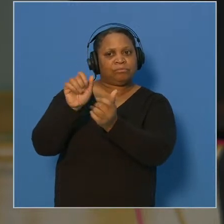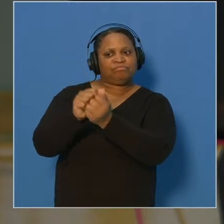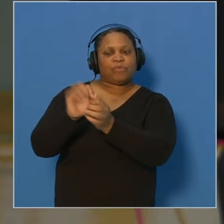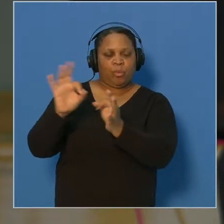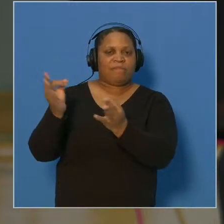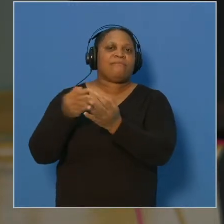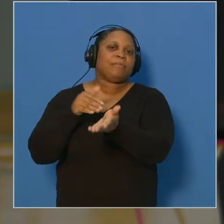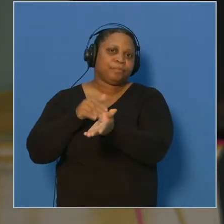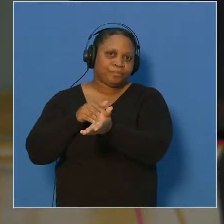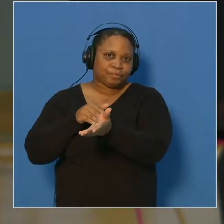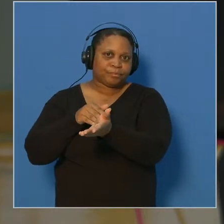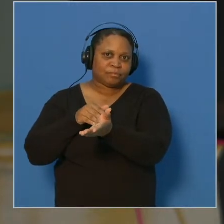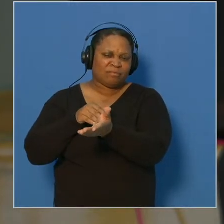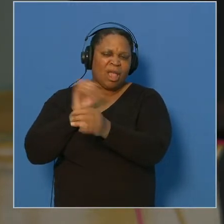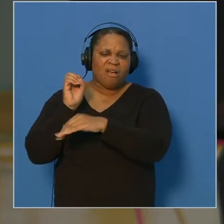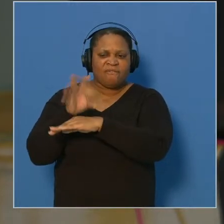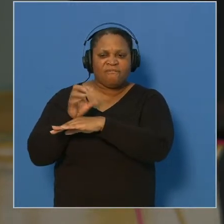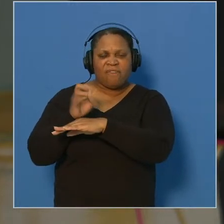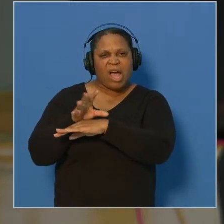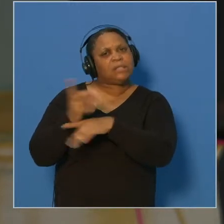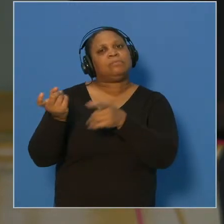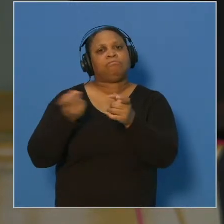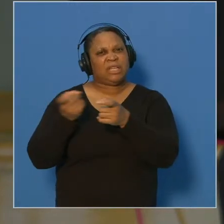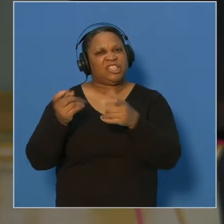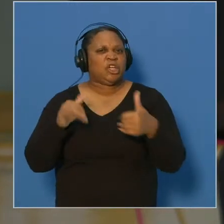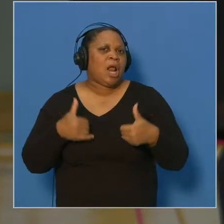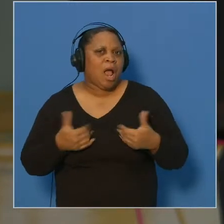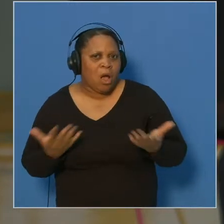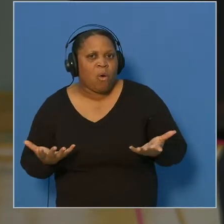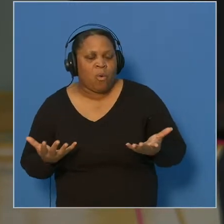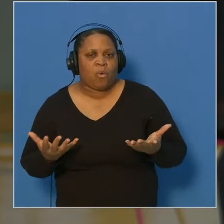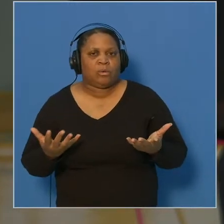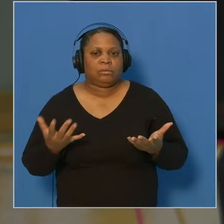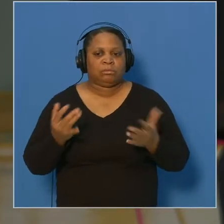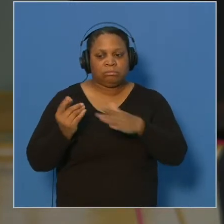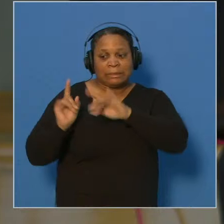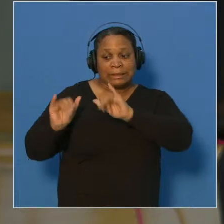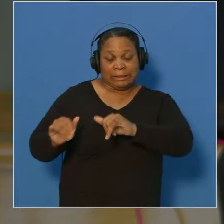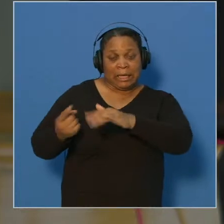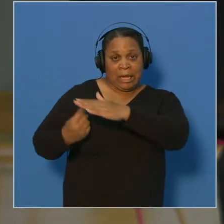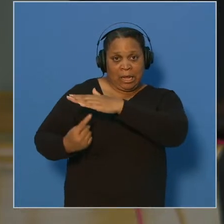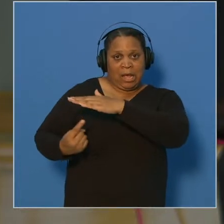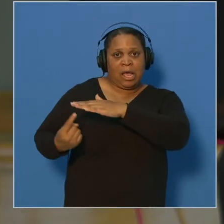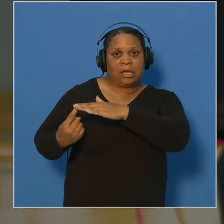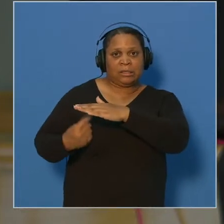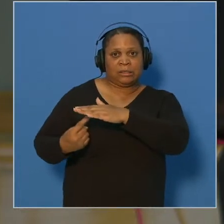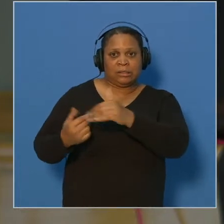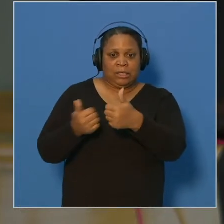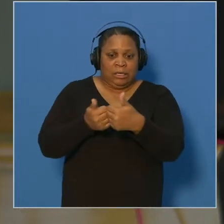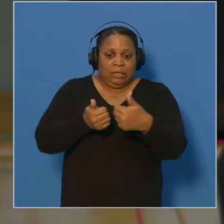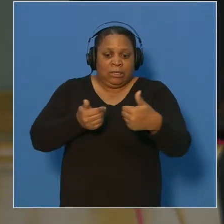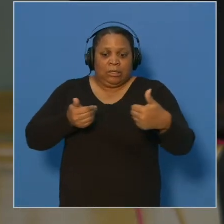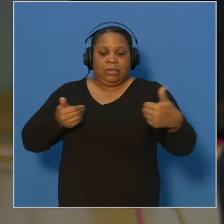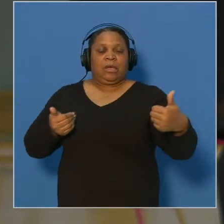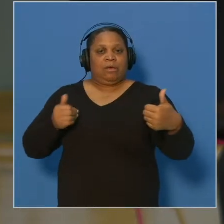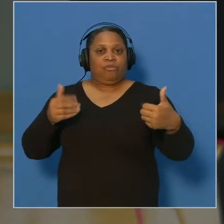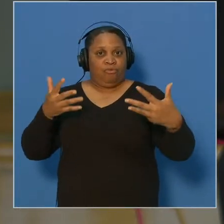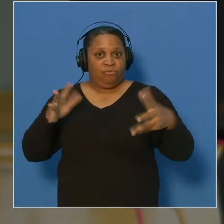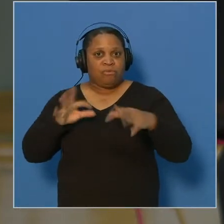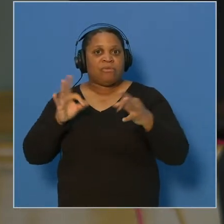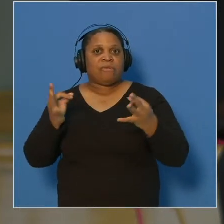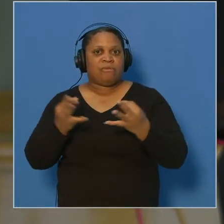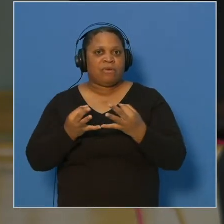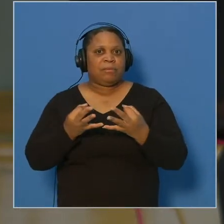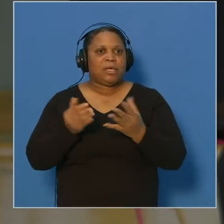family physician for advice and management. They should remain isolated in their homes from others as best as possible until